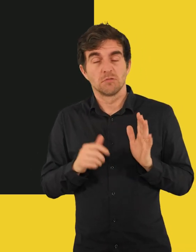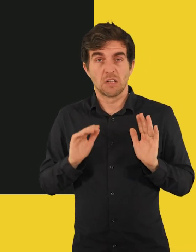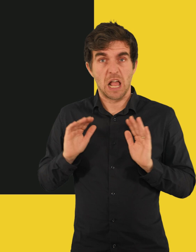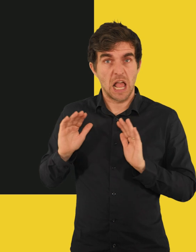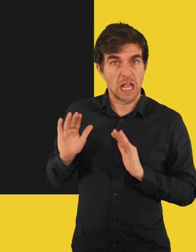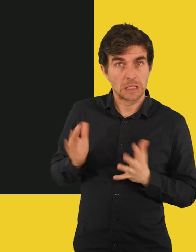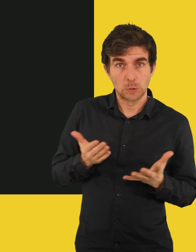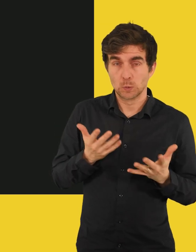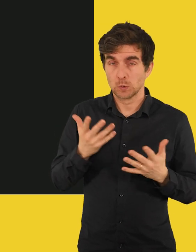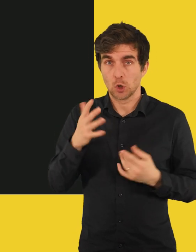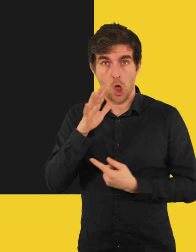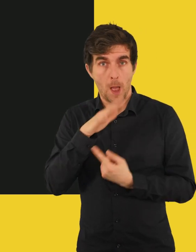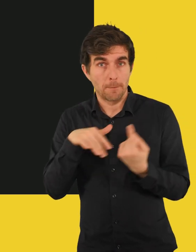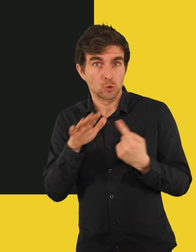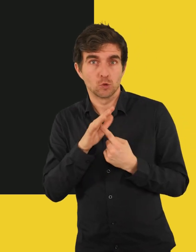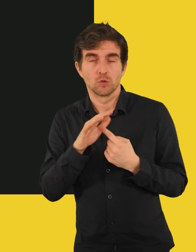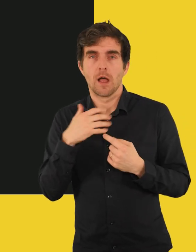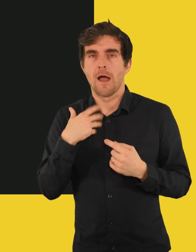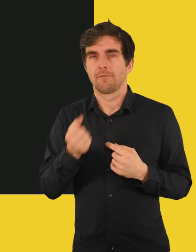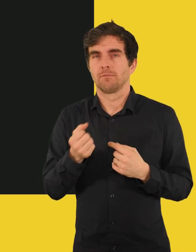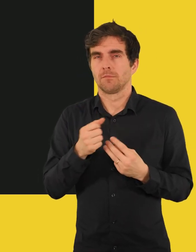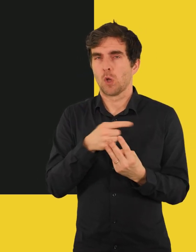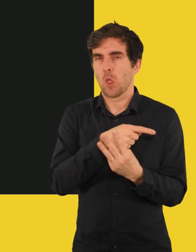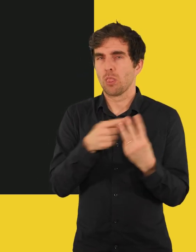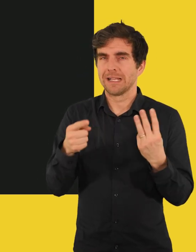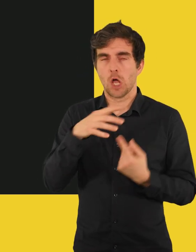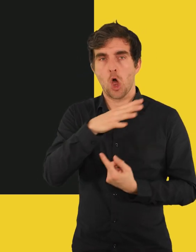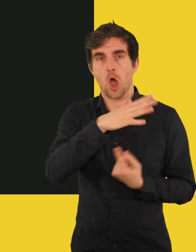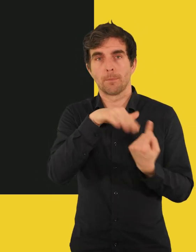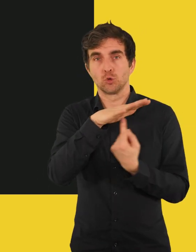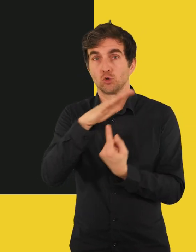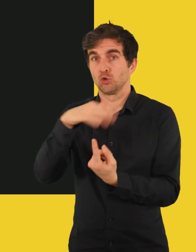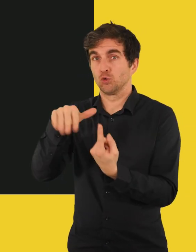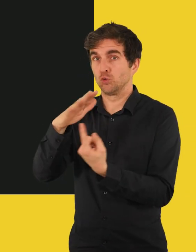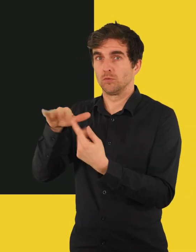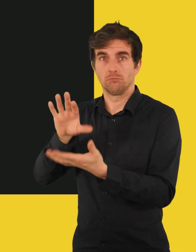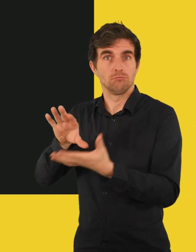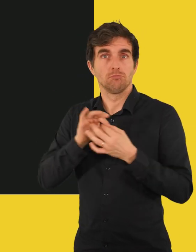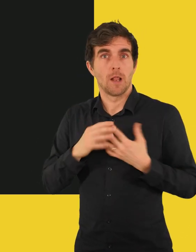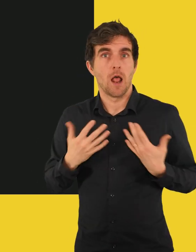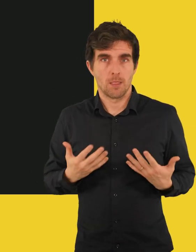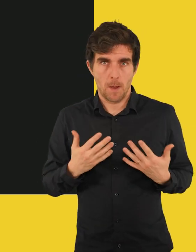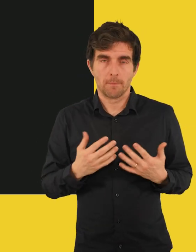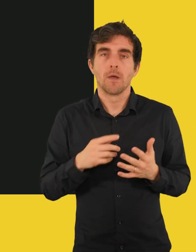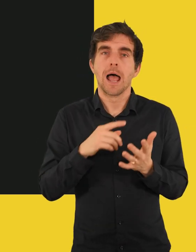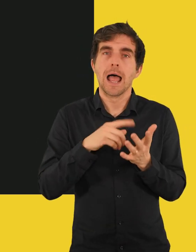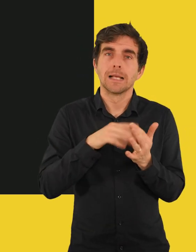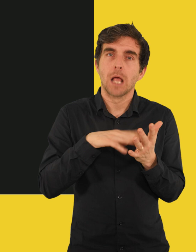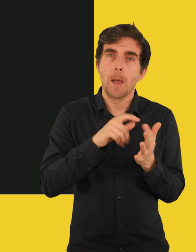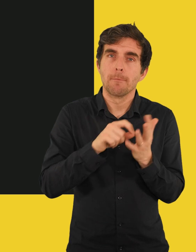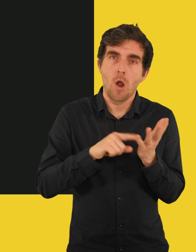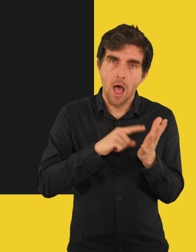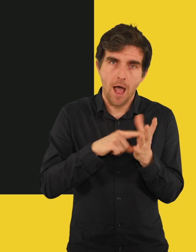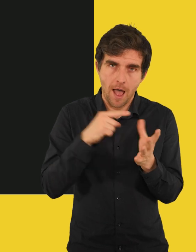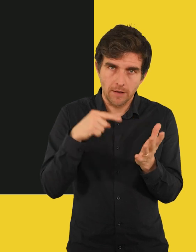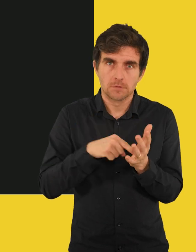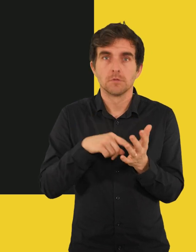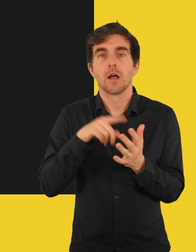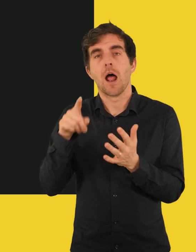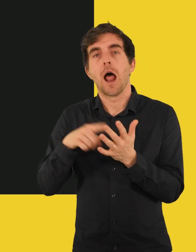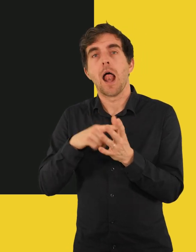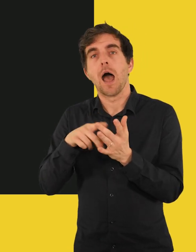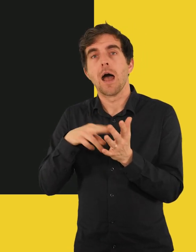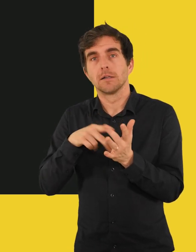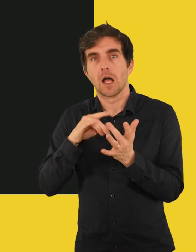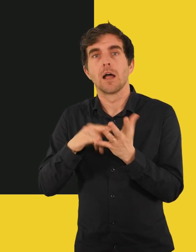just an introduction for the communities, because we have 3 communities at the moment here with us. We have Temple Art, and